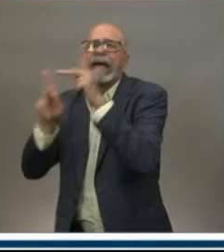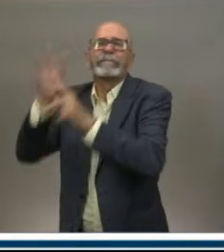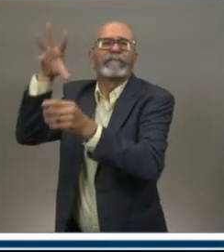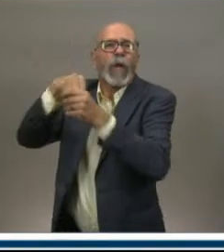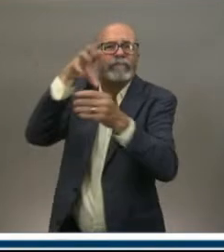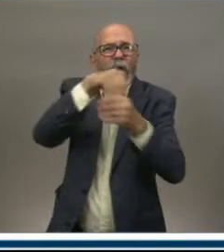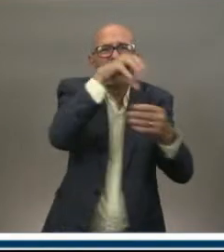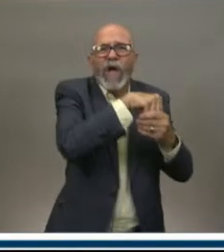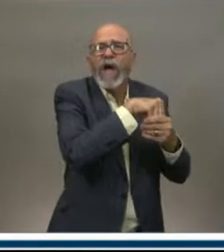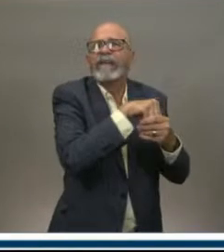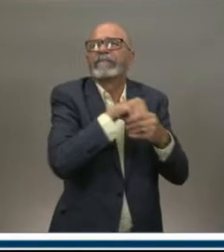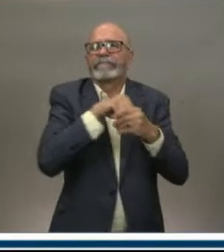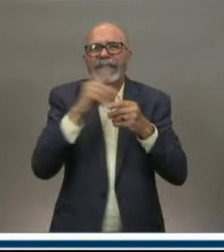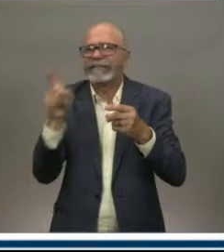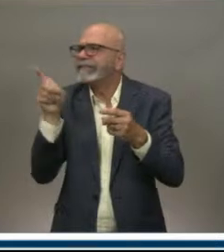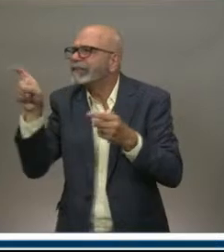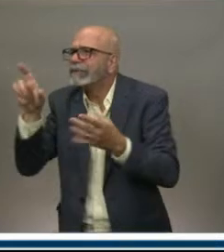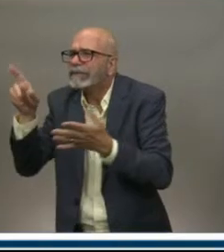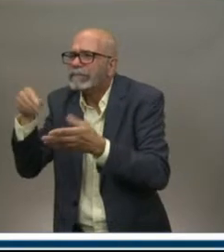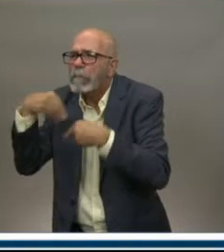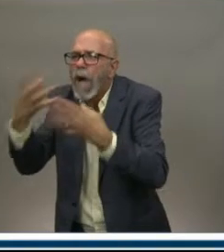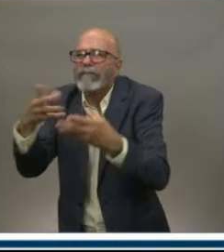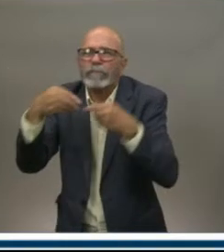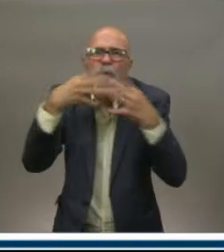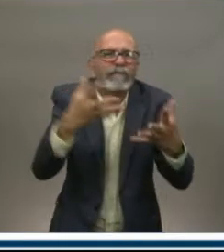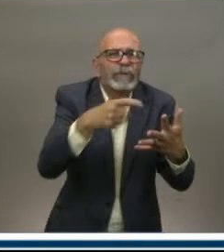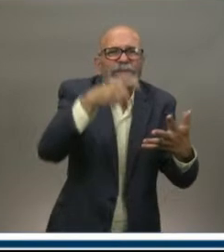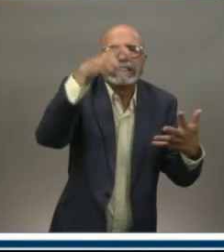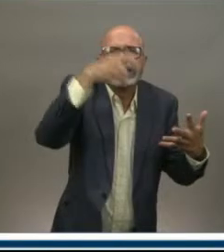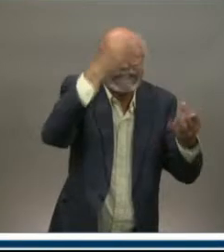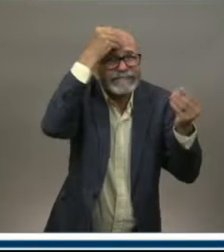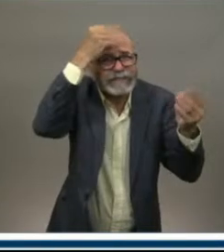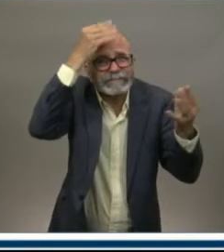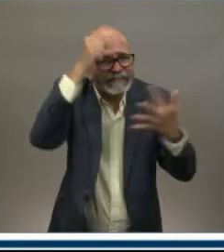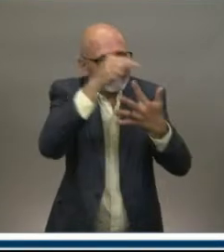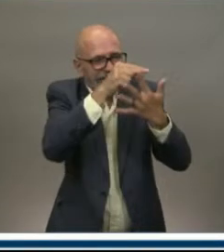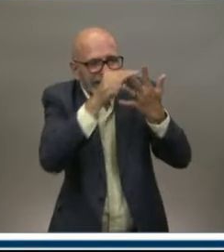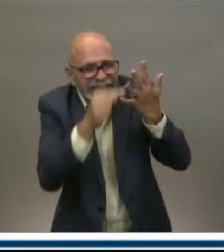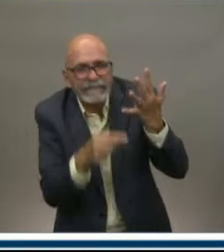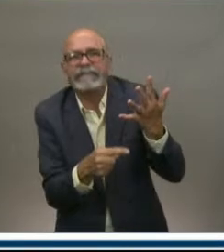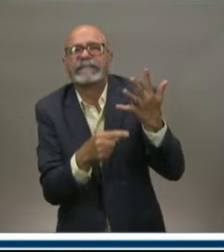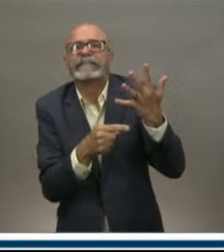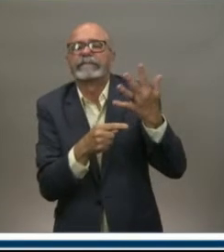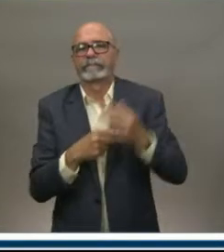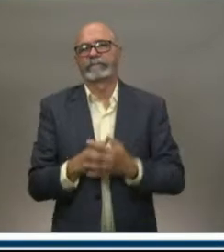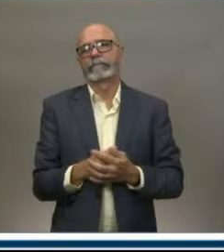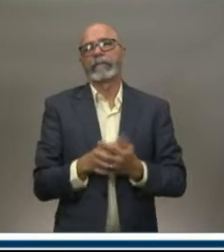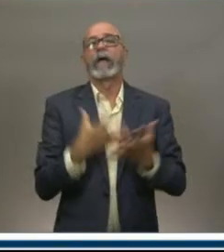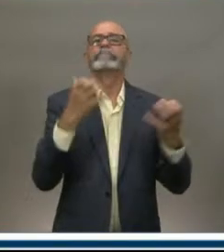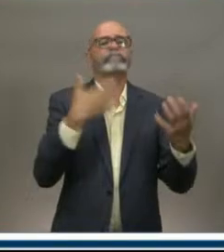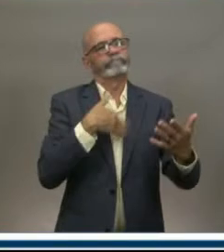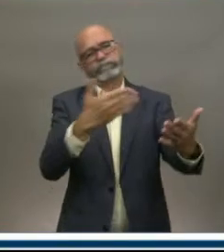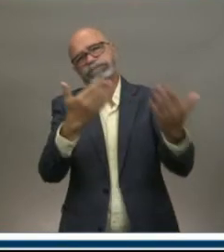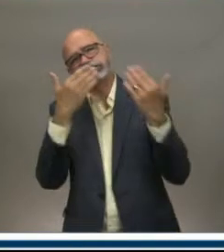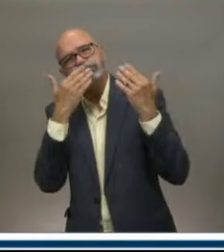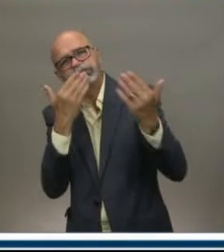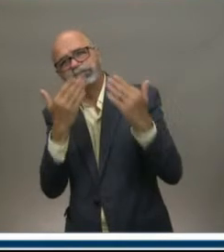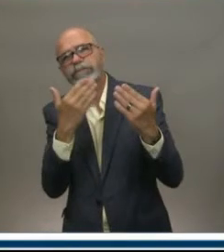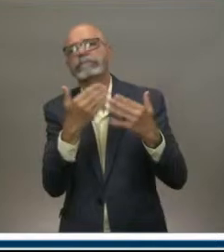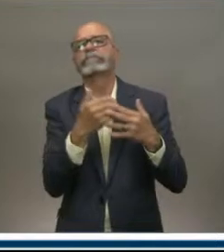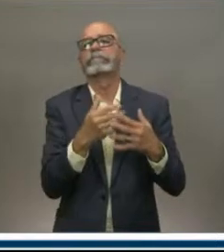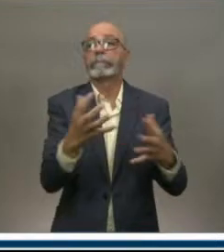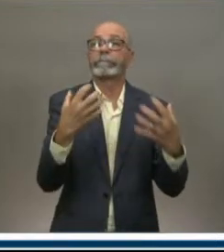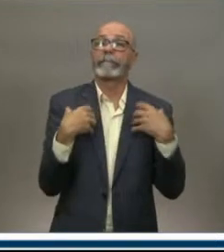and provided their input through this process. I also want to thank the health and